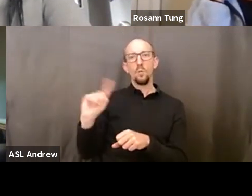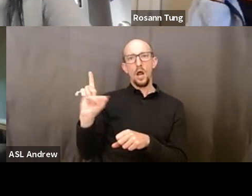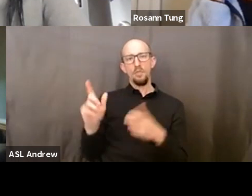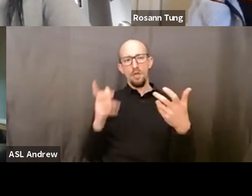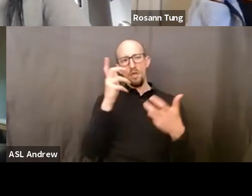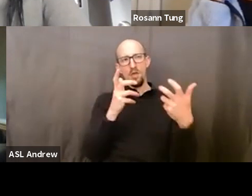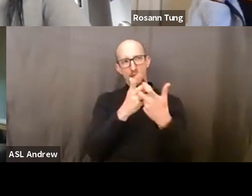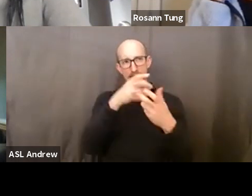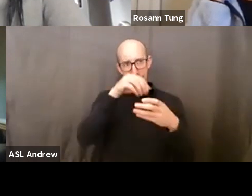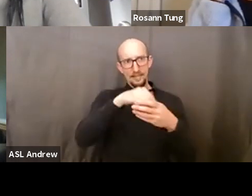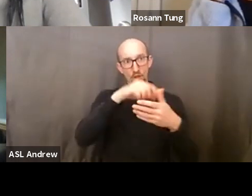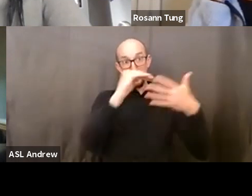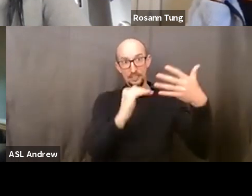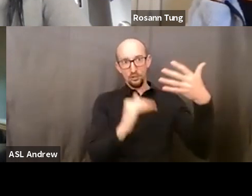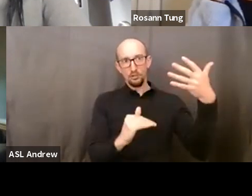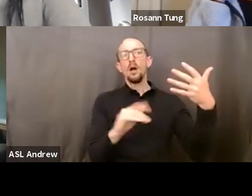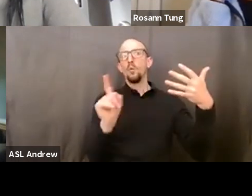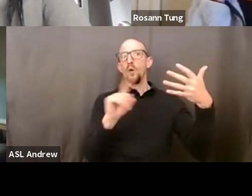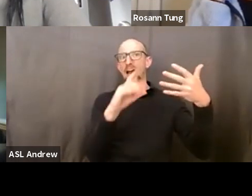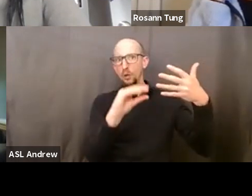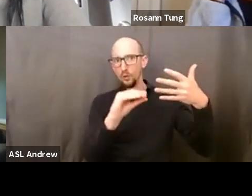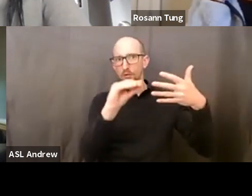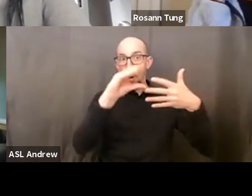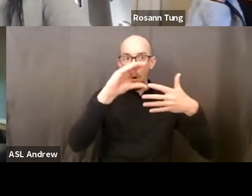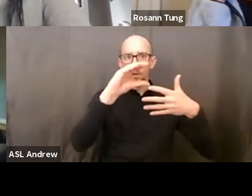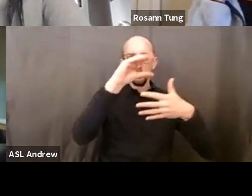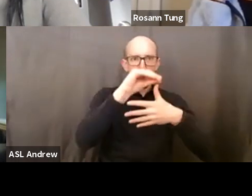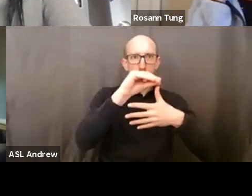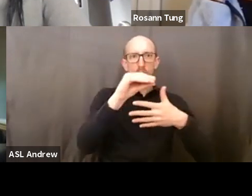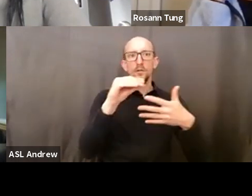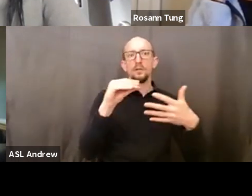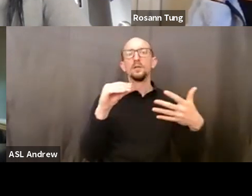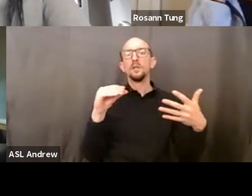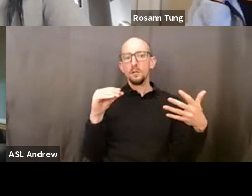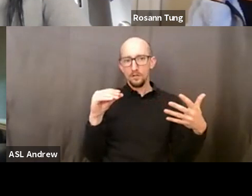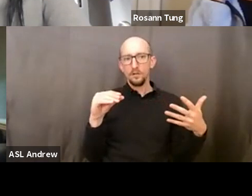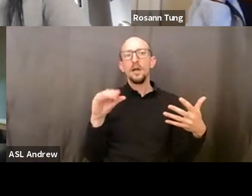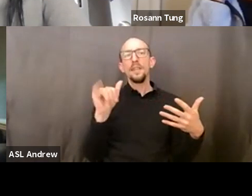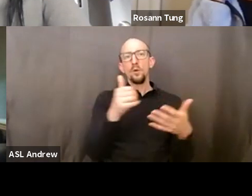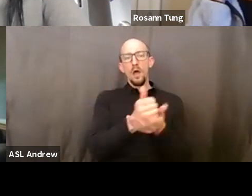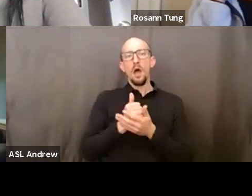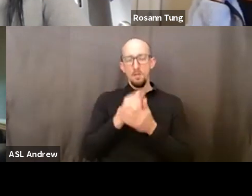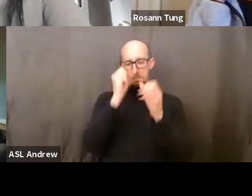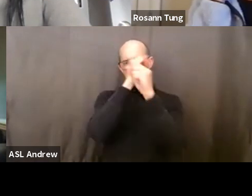and where the tiers were empty or where the tiers weren't filled at all, will give you the distribution of